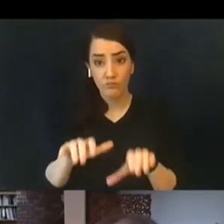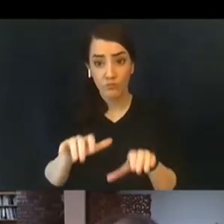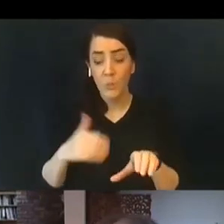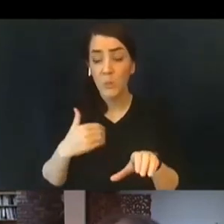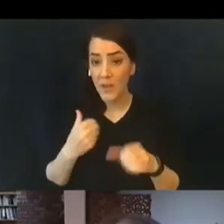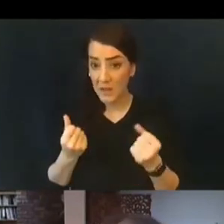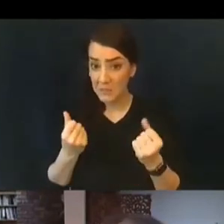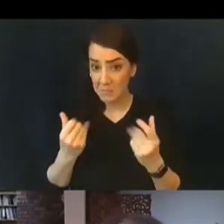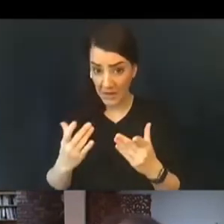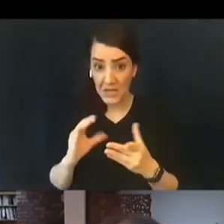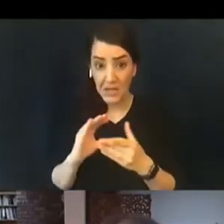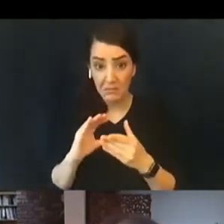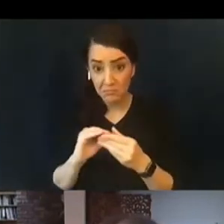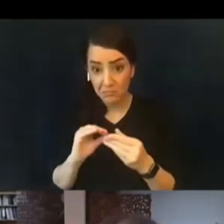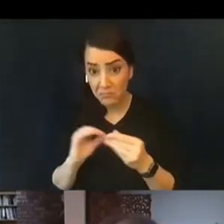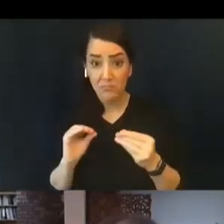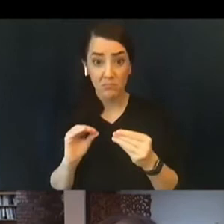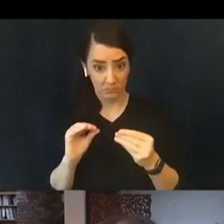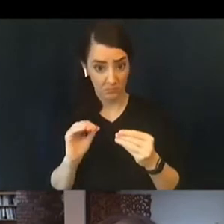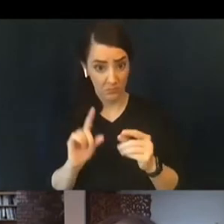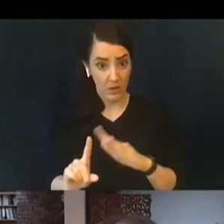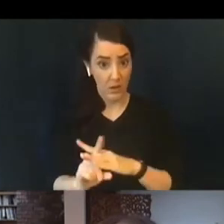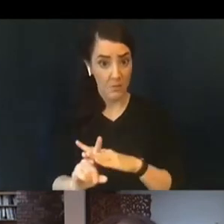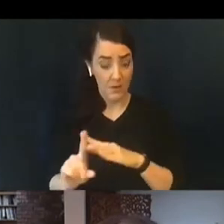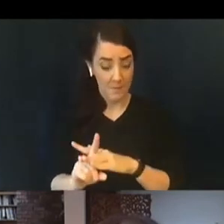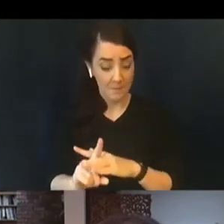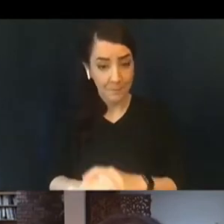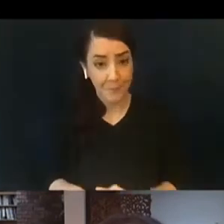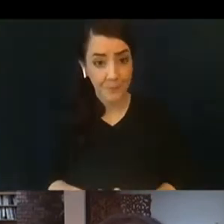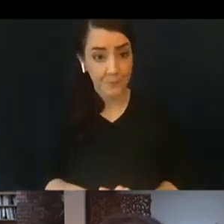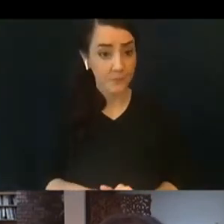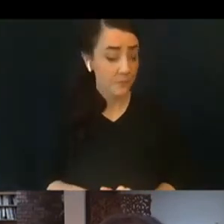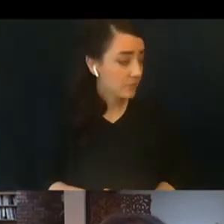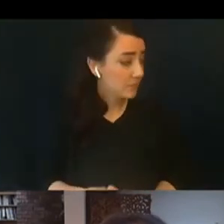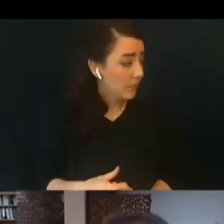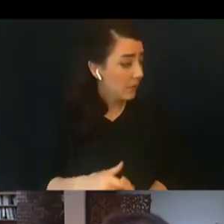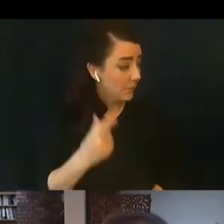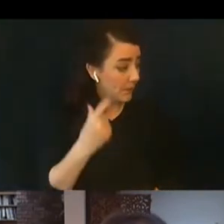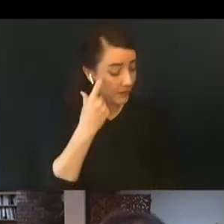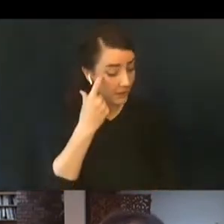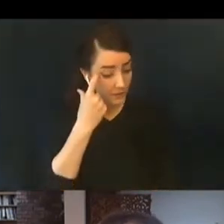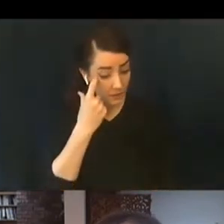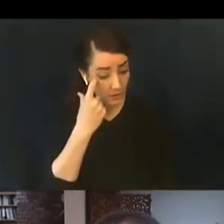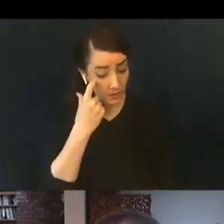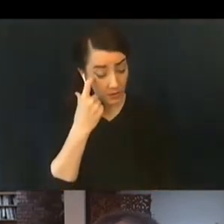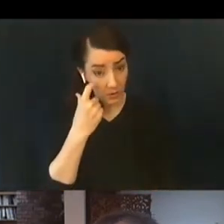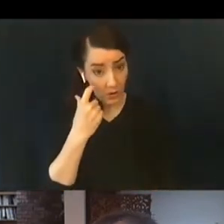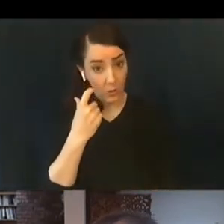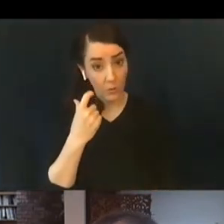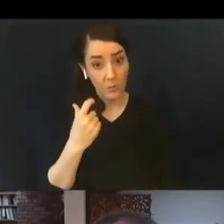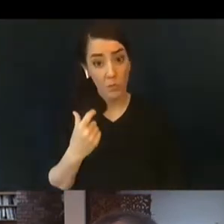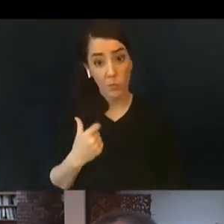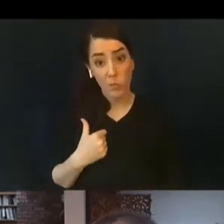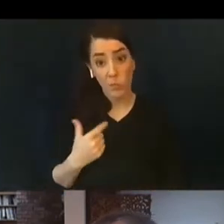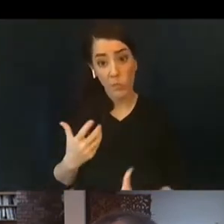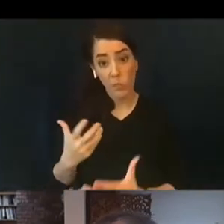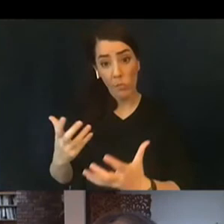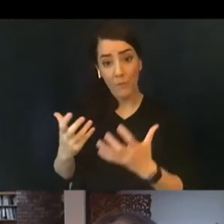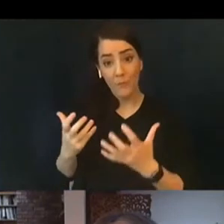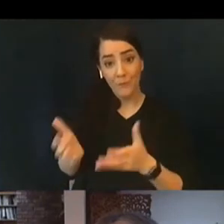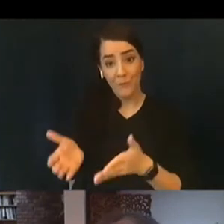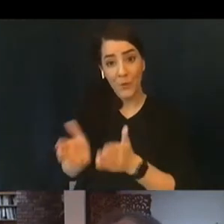coming into the chat. And I would like to ask my colleague, George